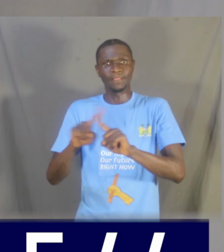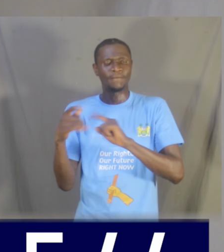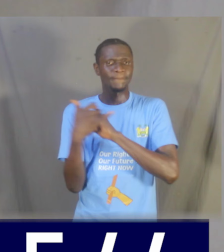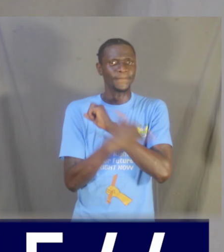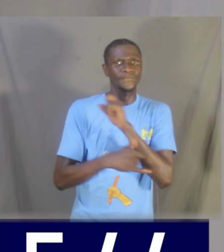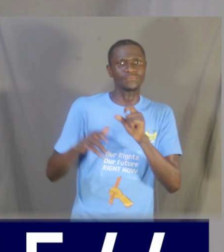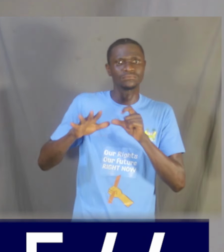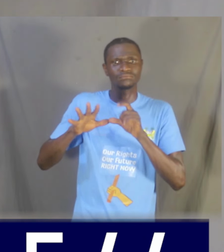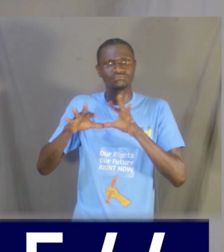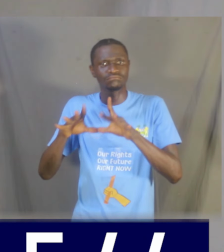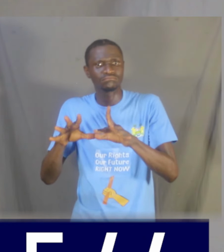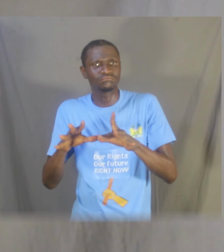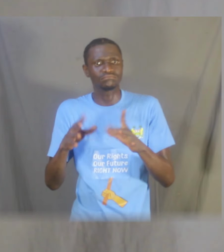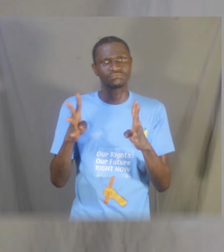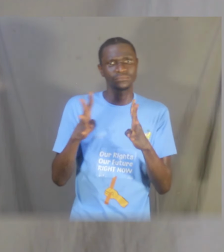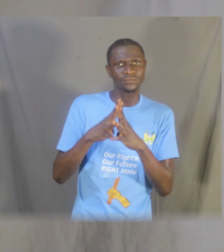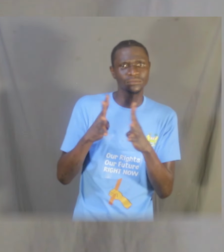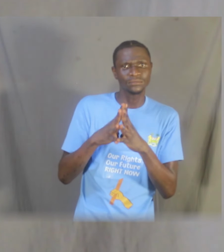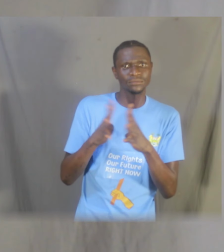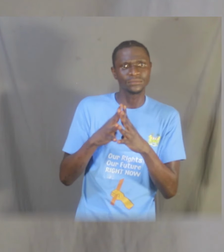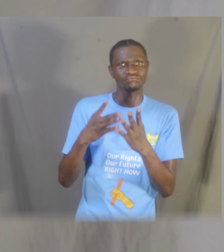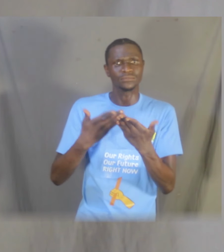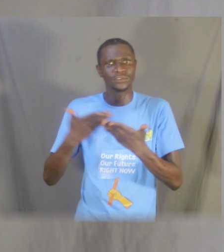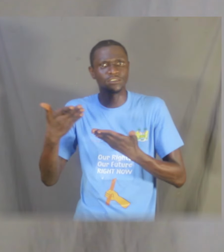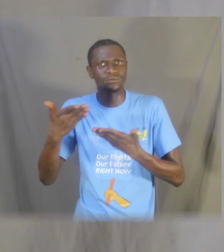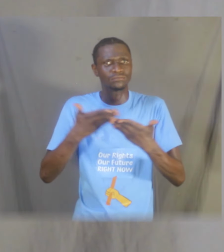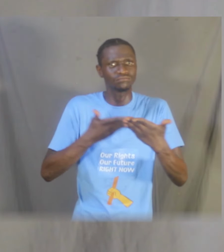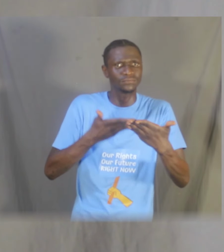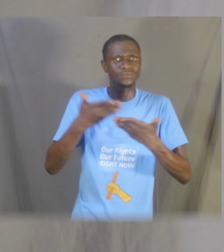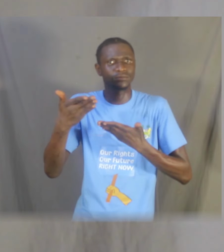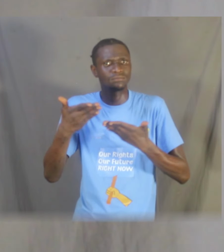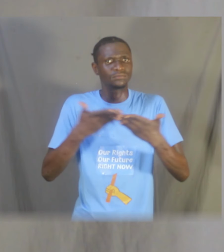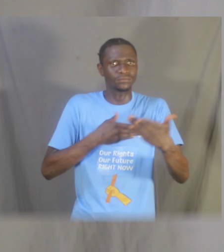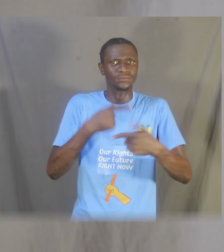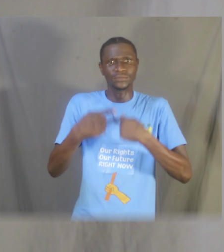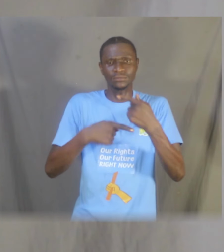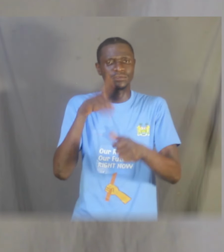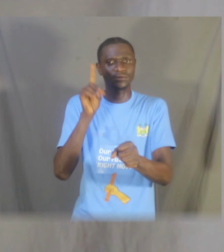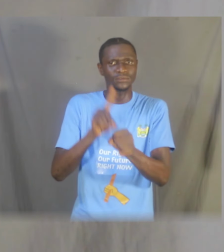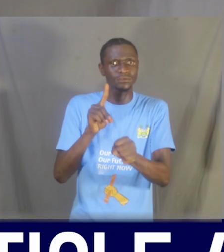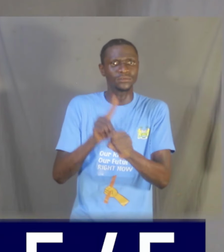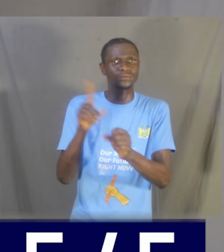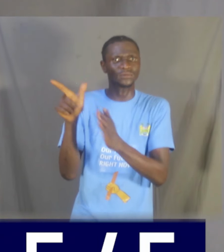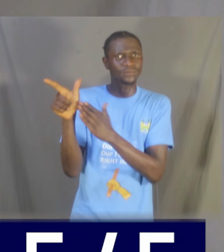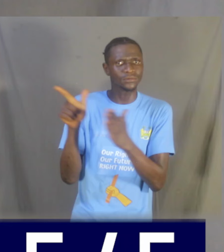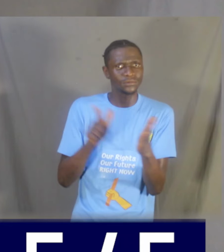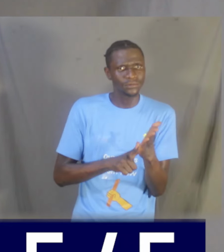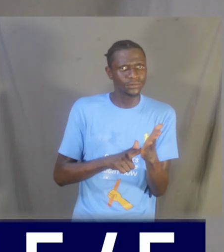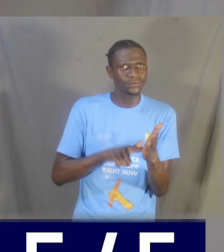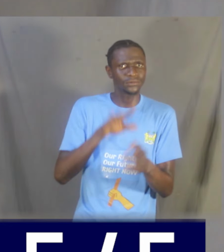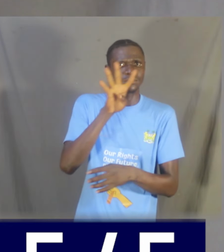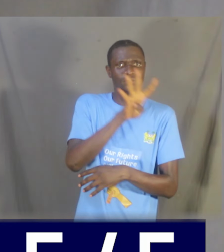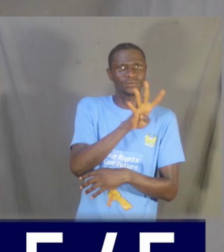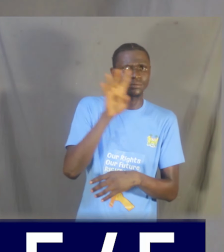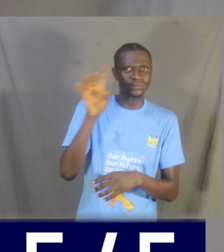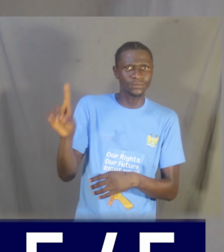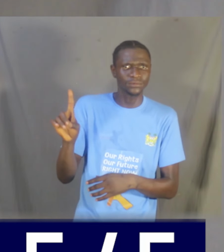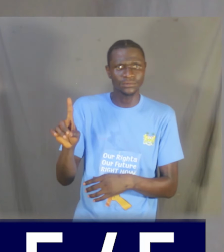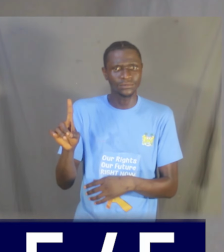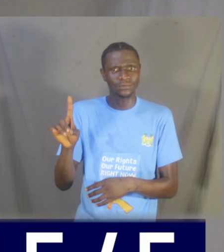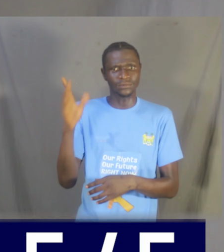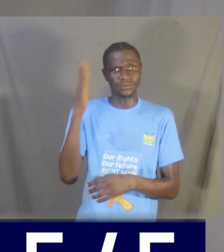Regional Integration Organizations. Clarifies how the Convention applies to regional organizations. Article 45.